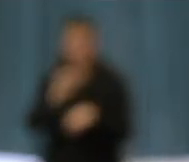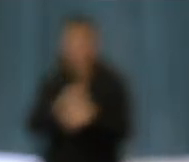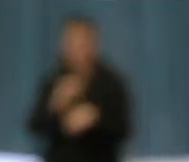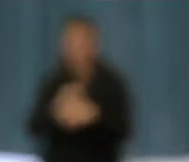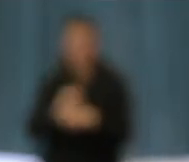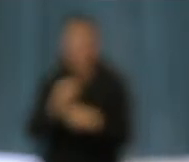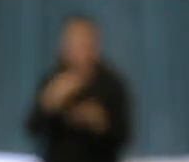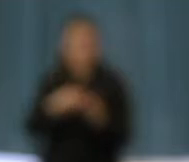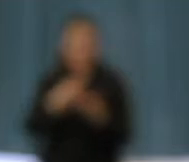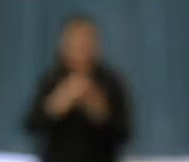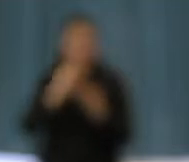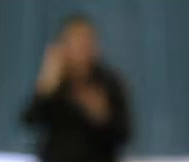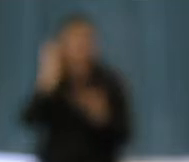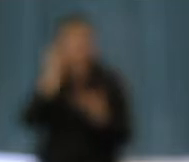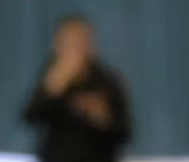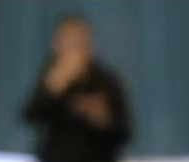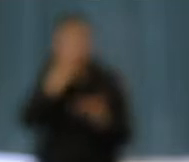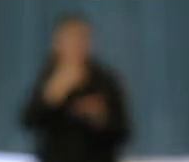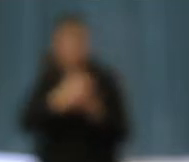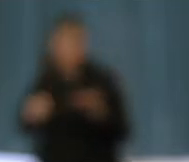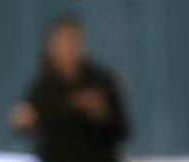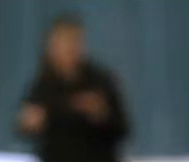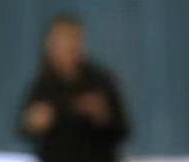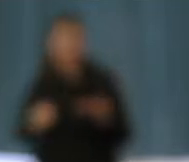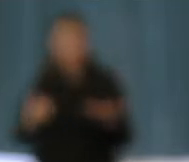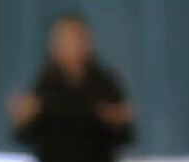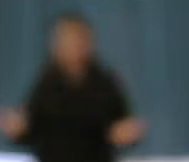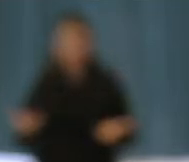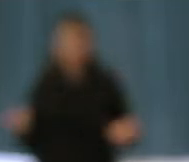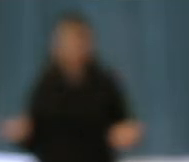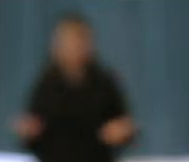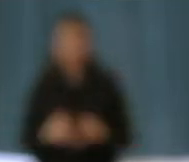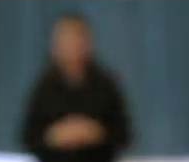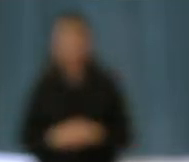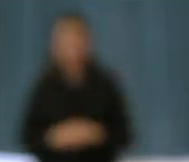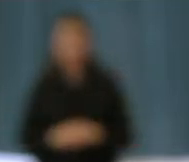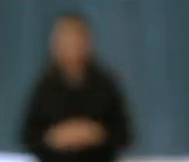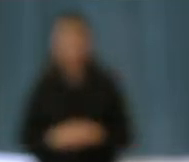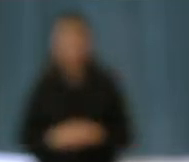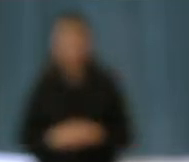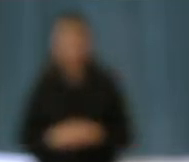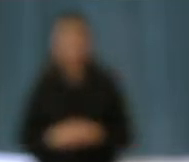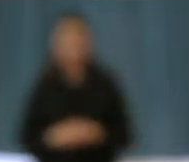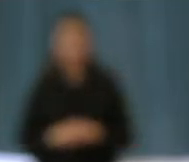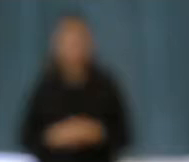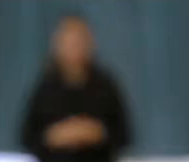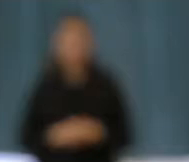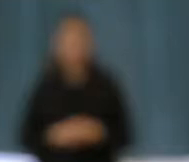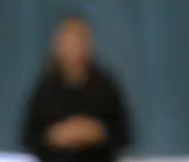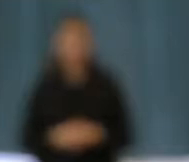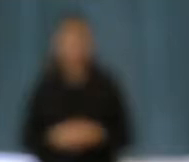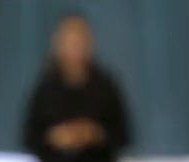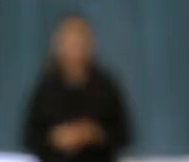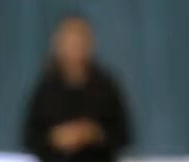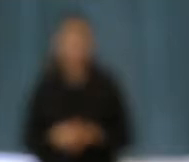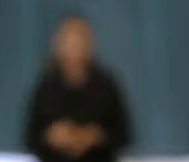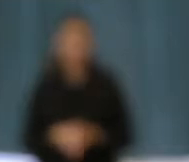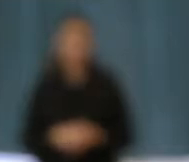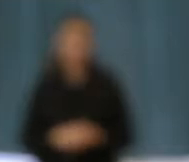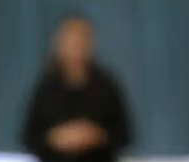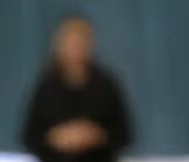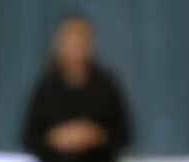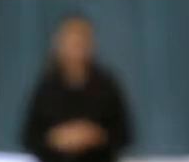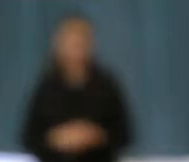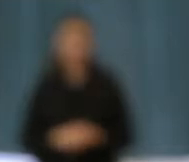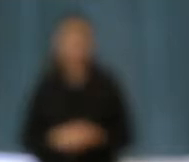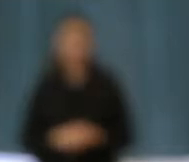So we'll take the question about unemployment, Governor, an update on where unemployment's at and the money for unemployment claims, and then we'll come back to Brianna because they did call on Brianna there.